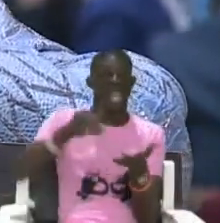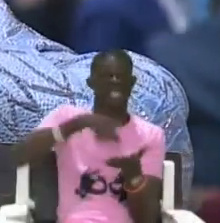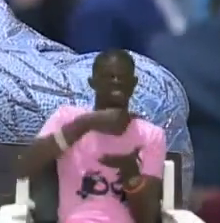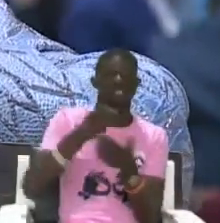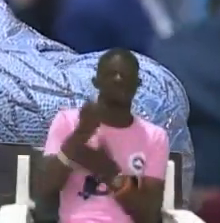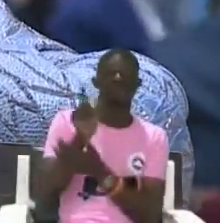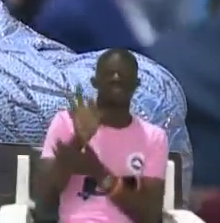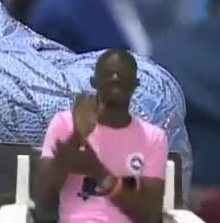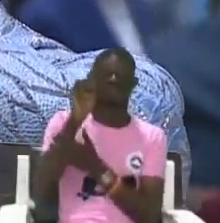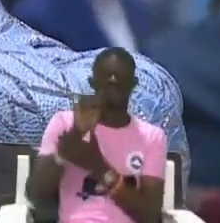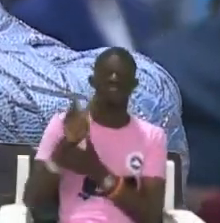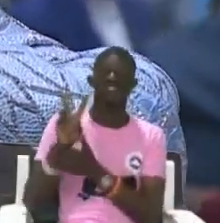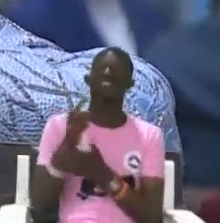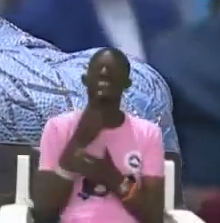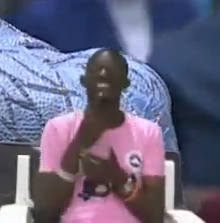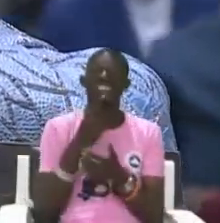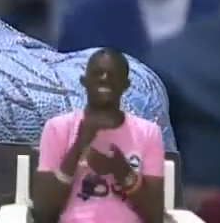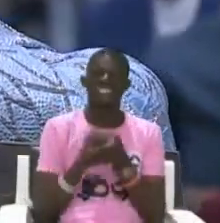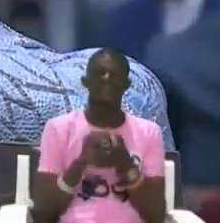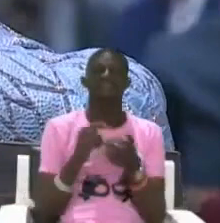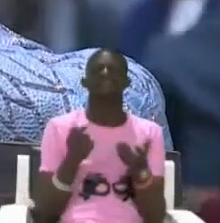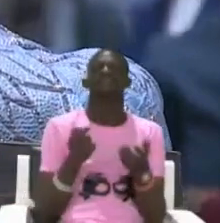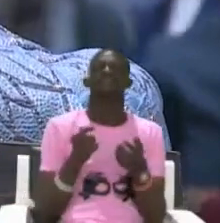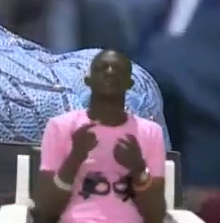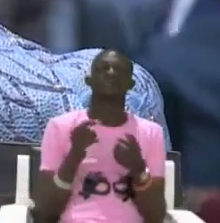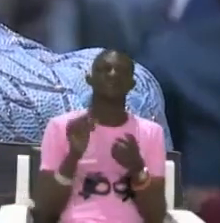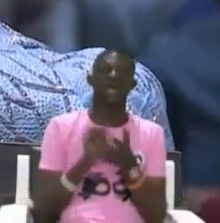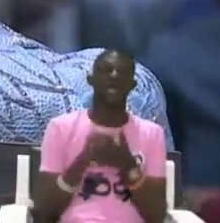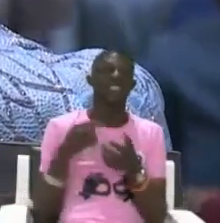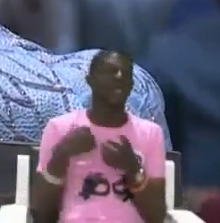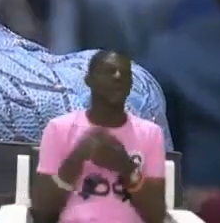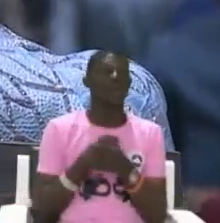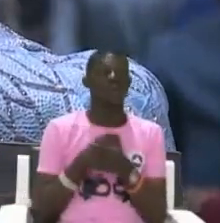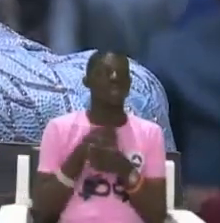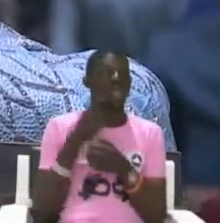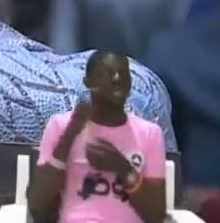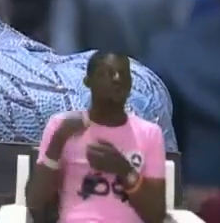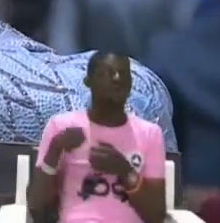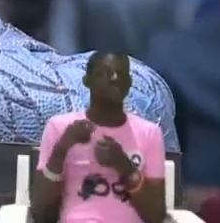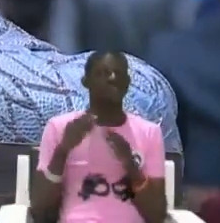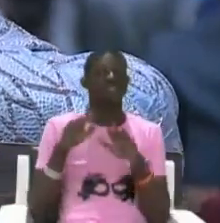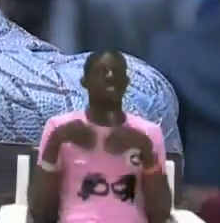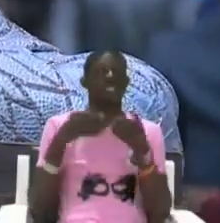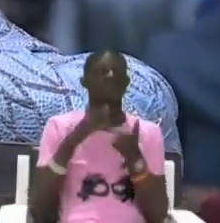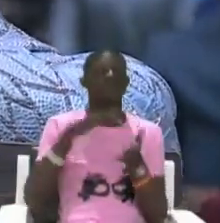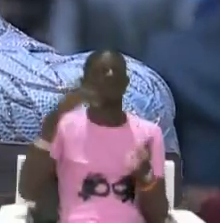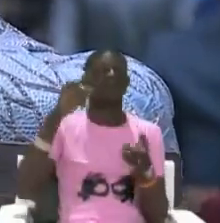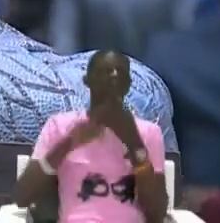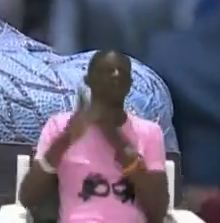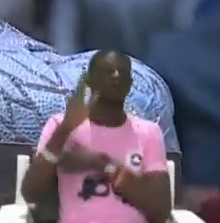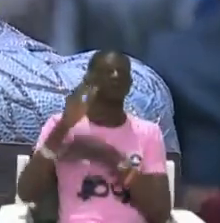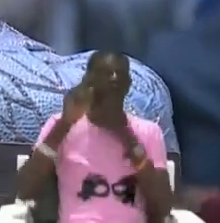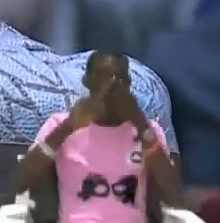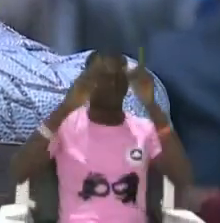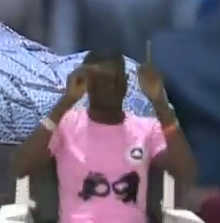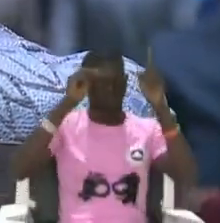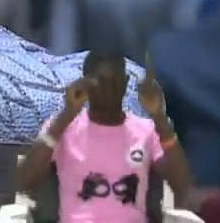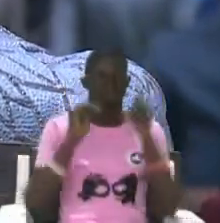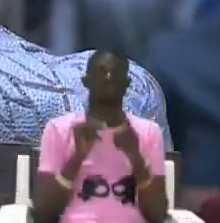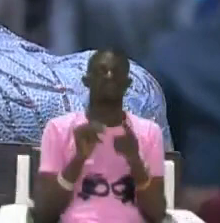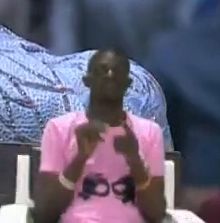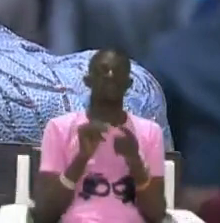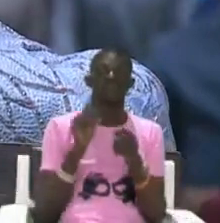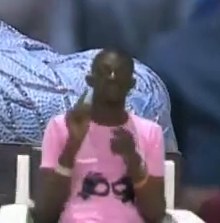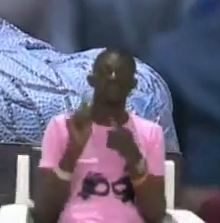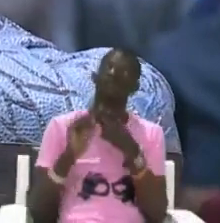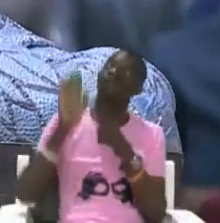verse 2 says that we should give unto the Lord glory due unto him, unto